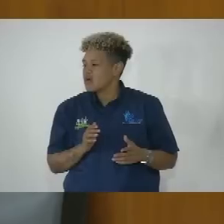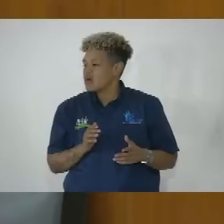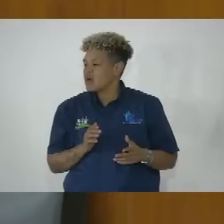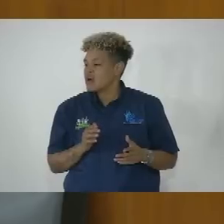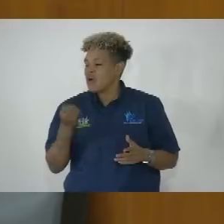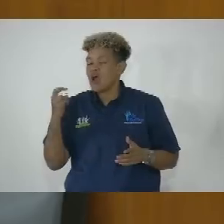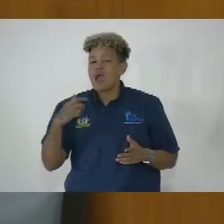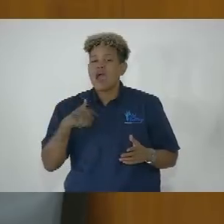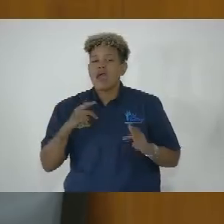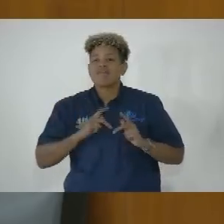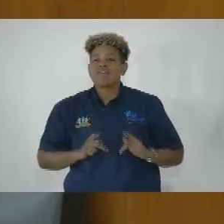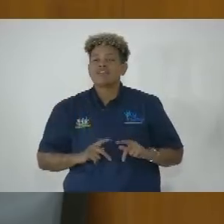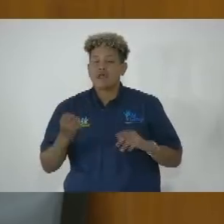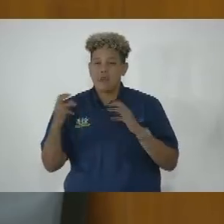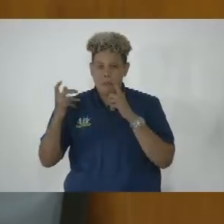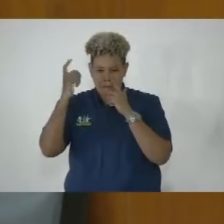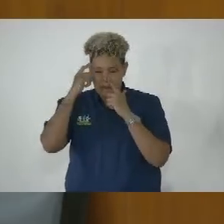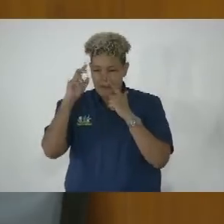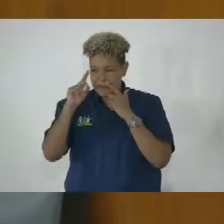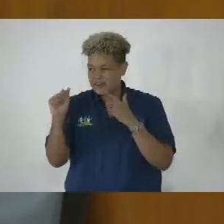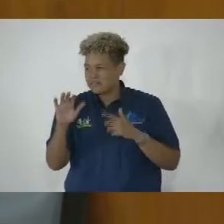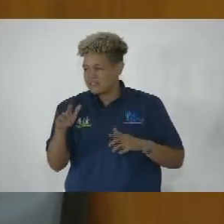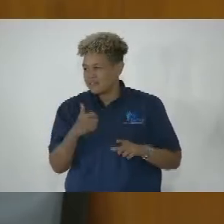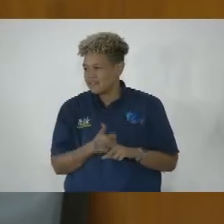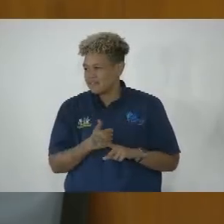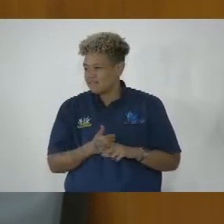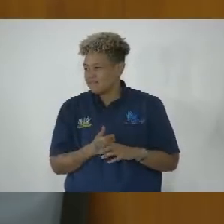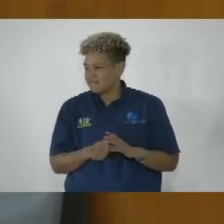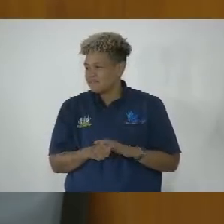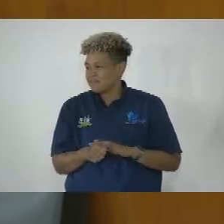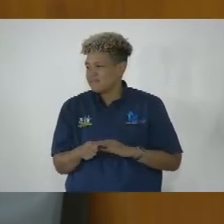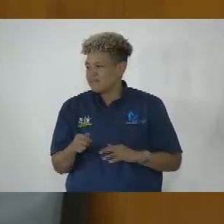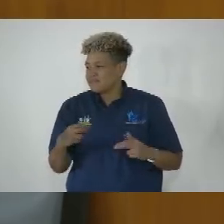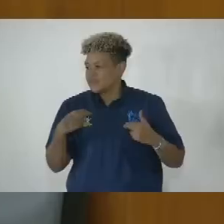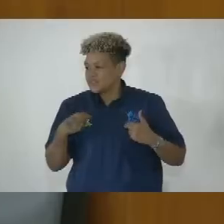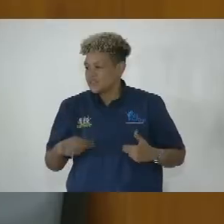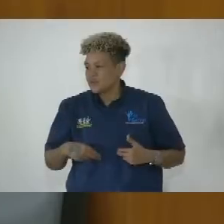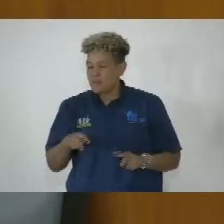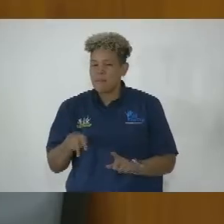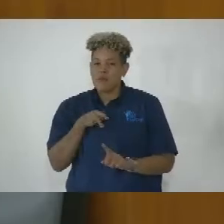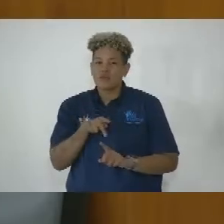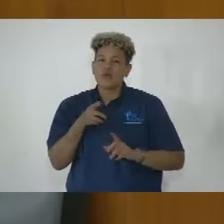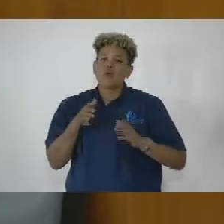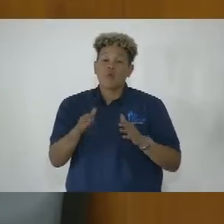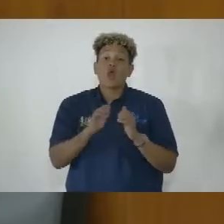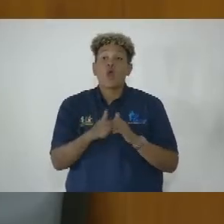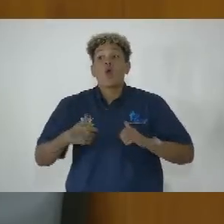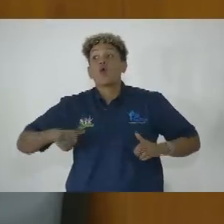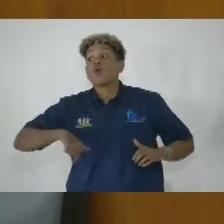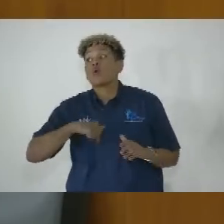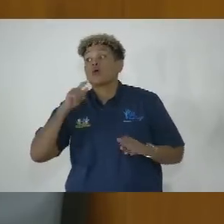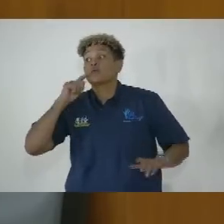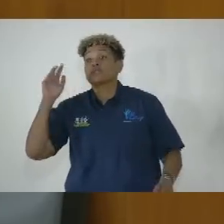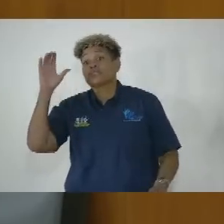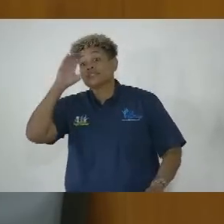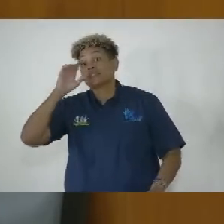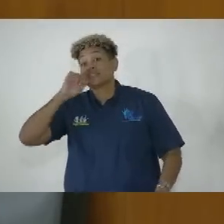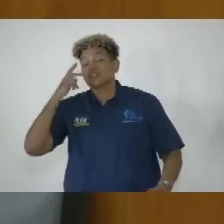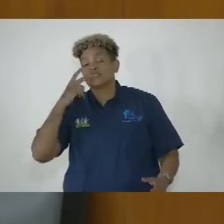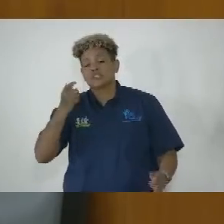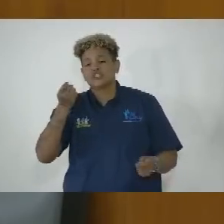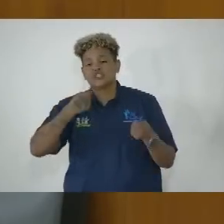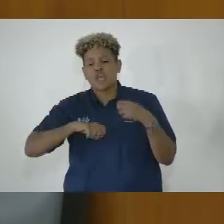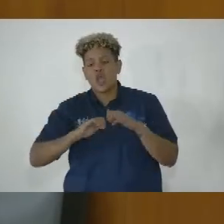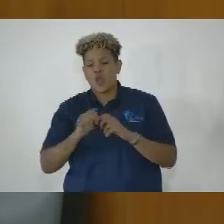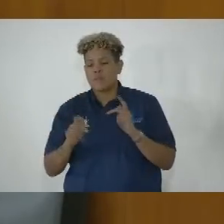a physical or mental disability, the humanitarian and the way that we are seeking to see changes in